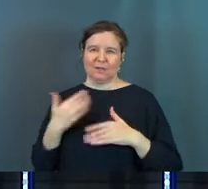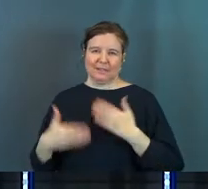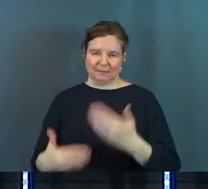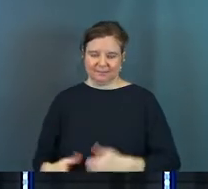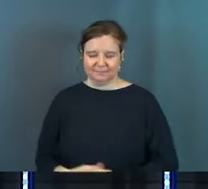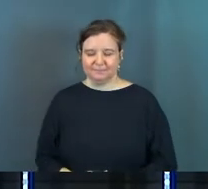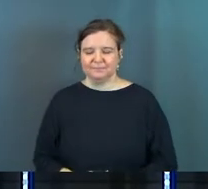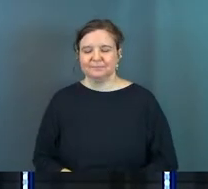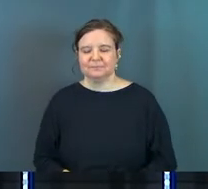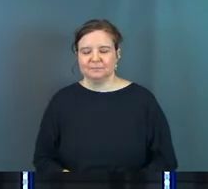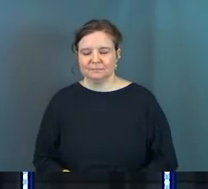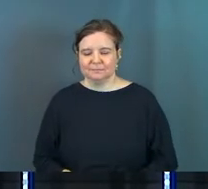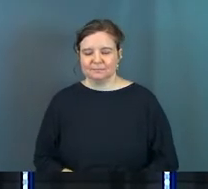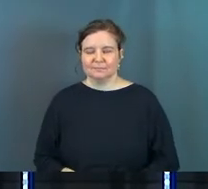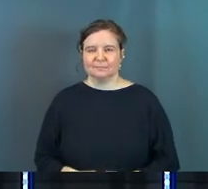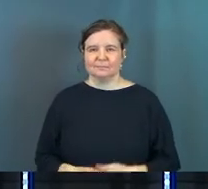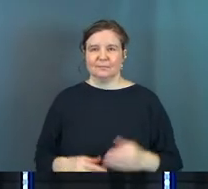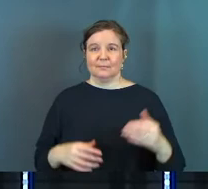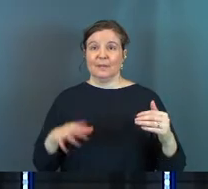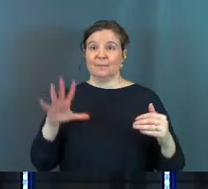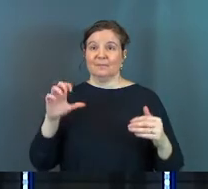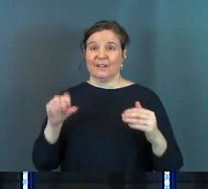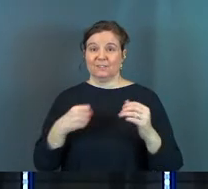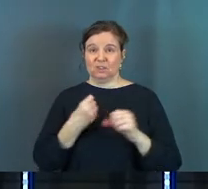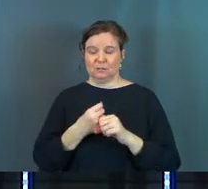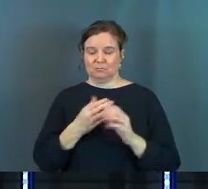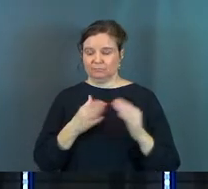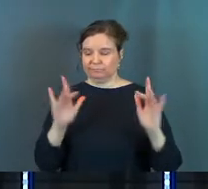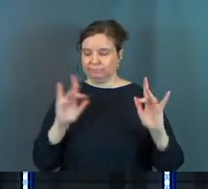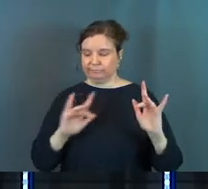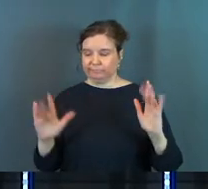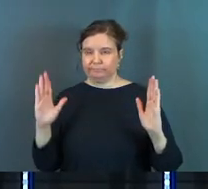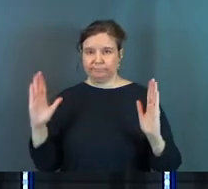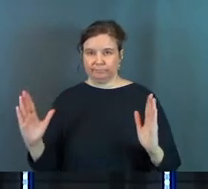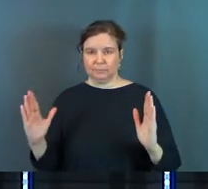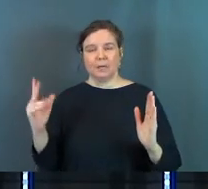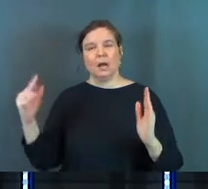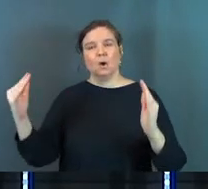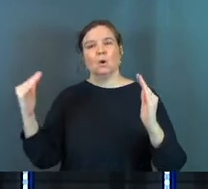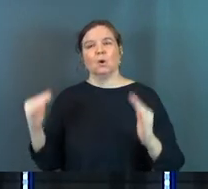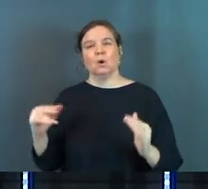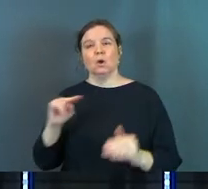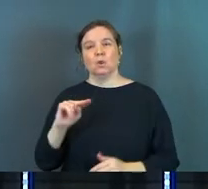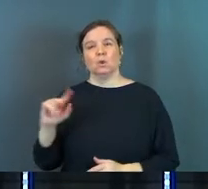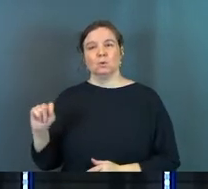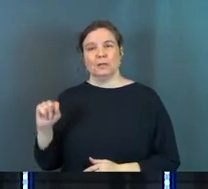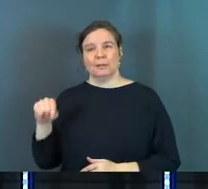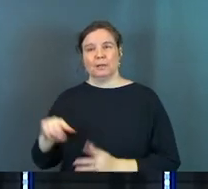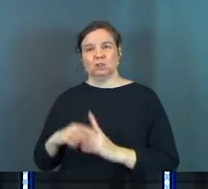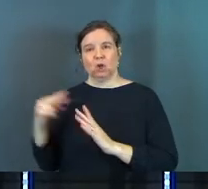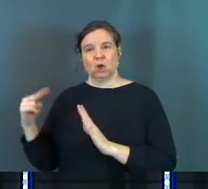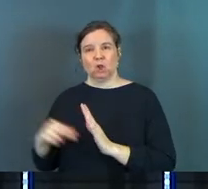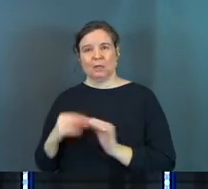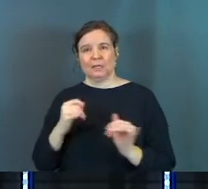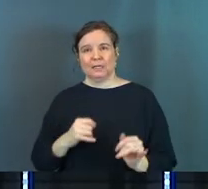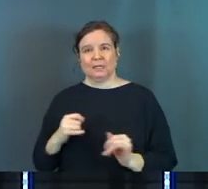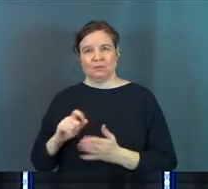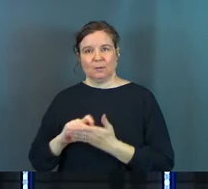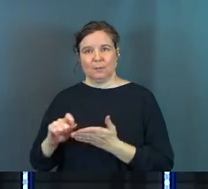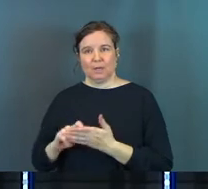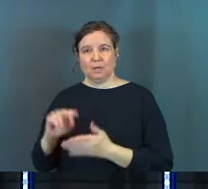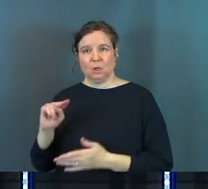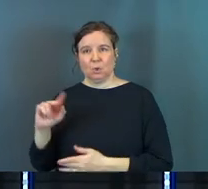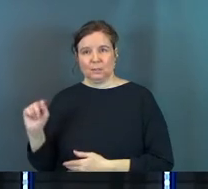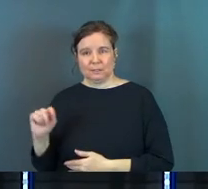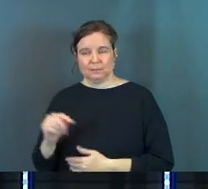head. It's second best. Okay, the next one, let's look at the New Testament, and let's start looking at individual manuscripts